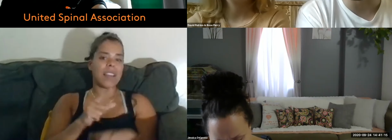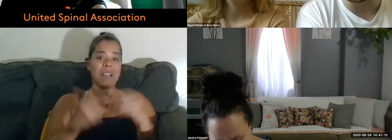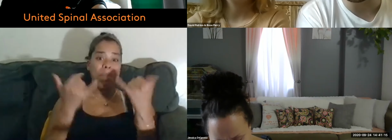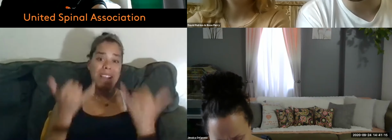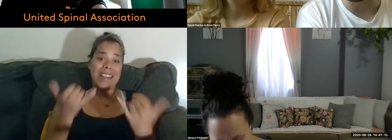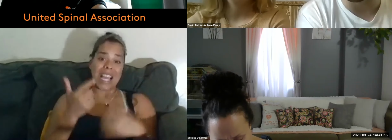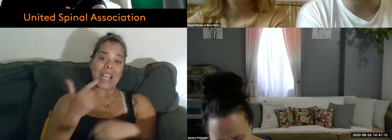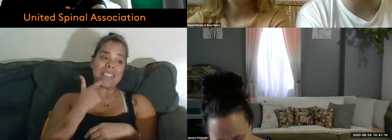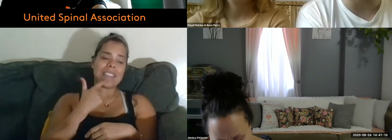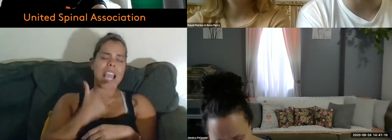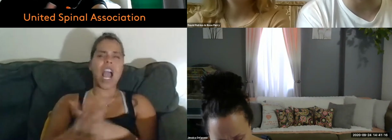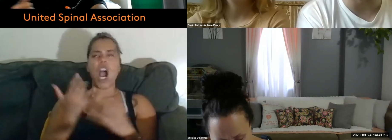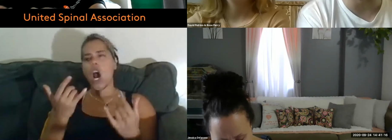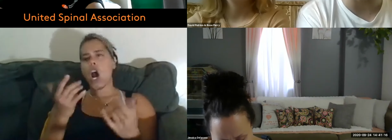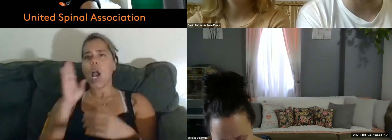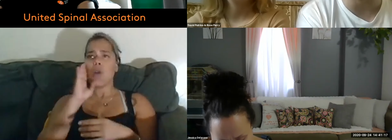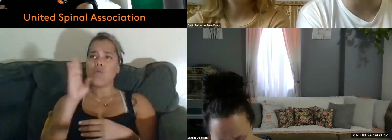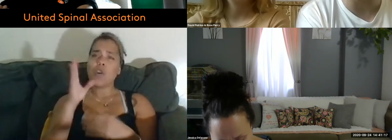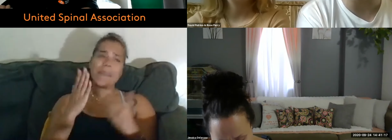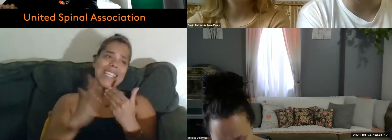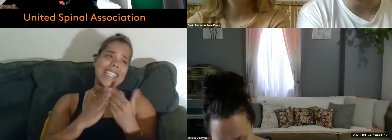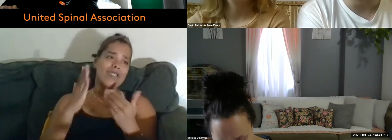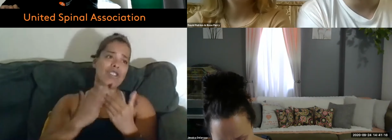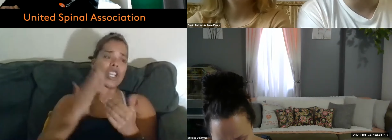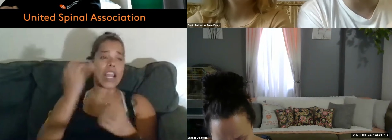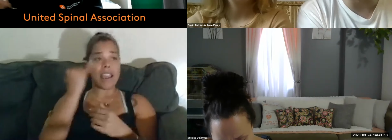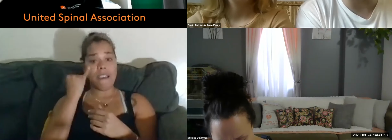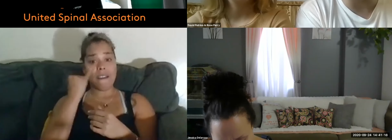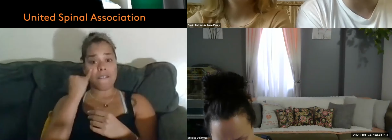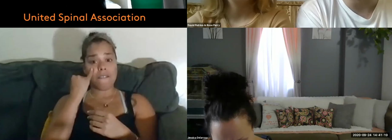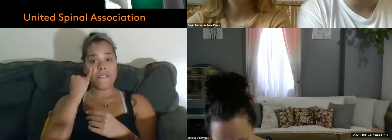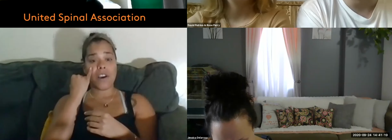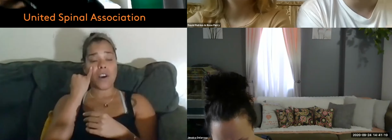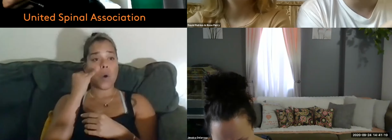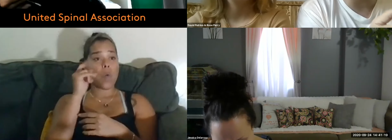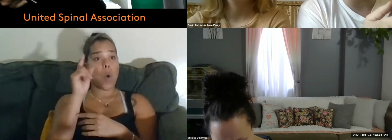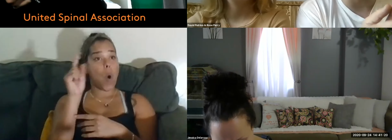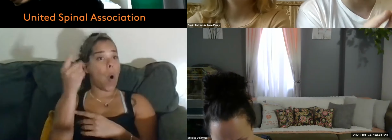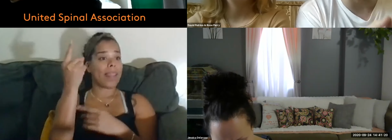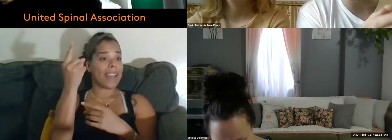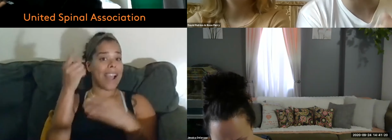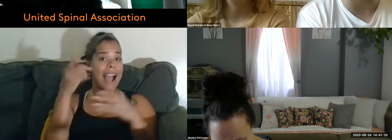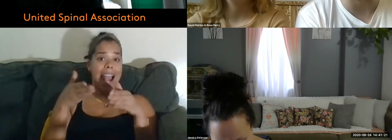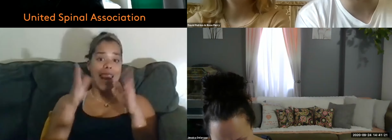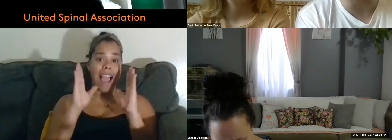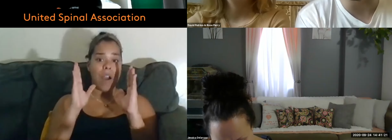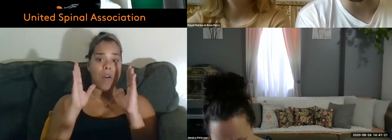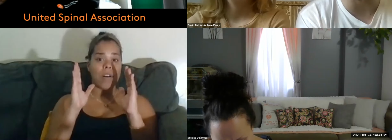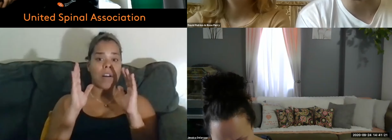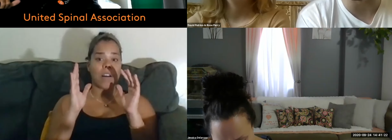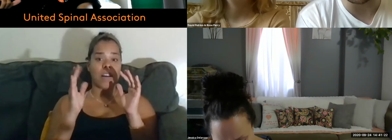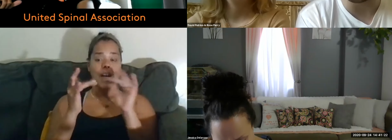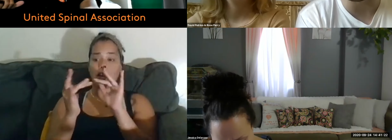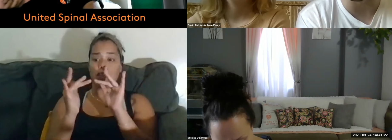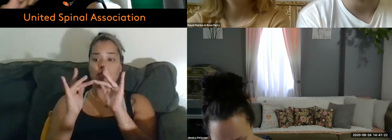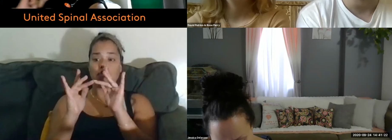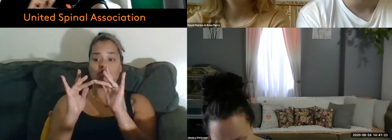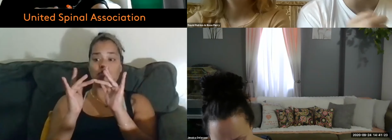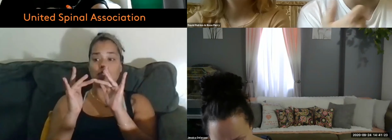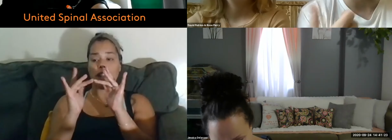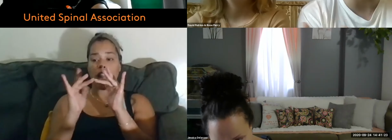more convenient for us if we only allow remote patient monitoring to